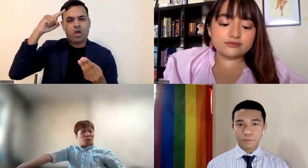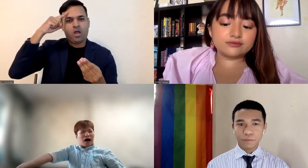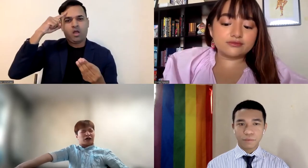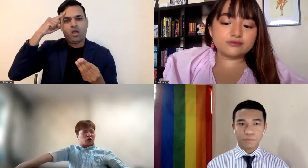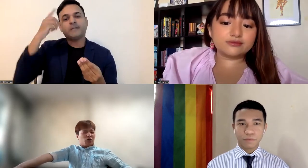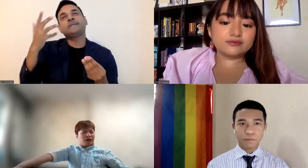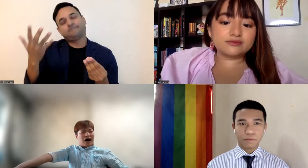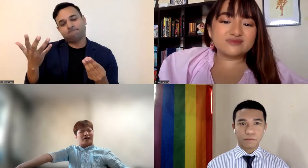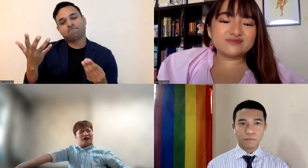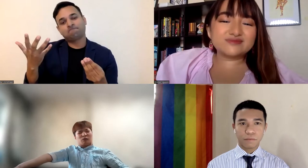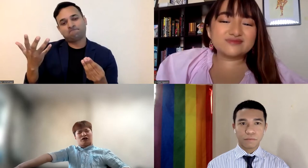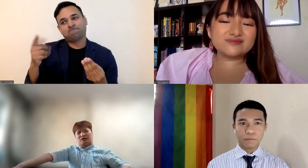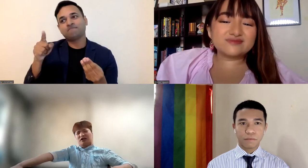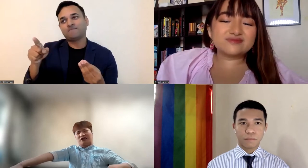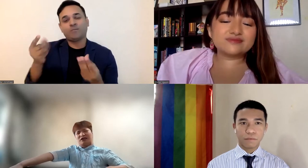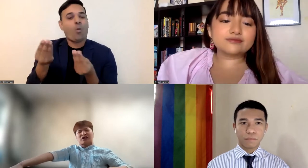all,